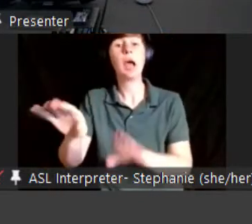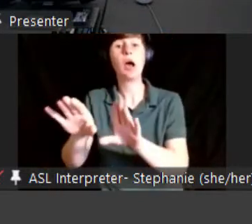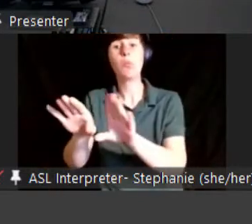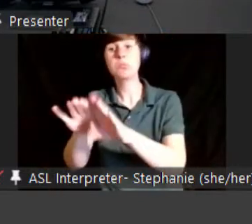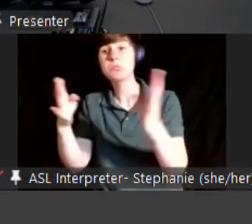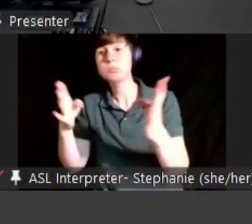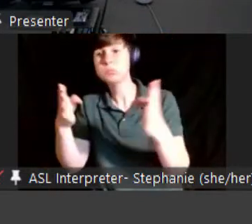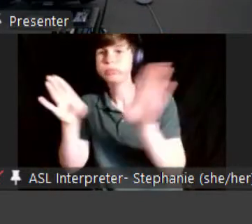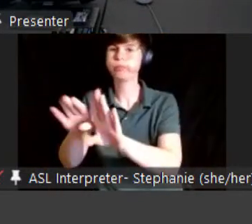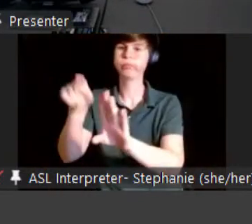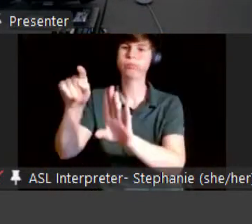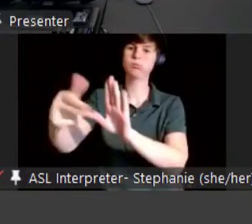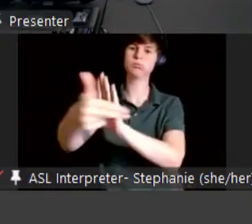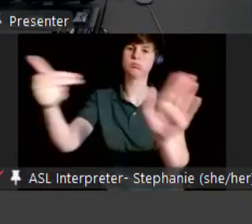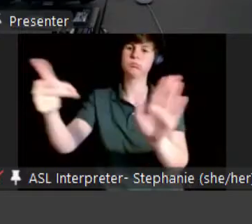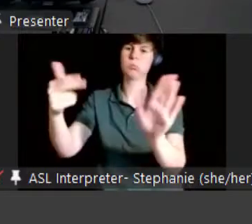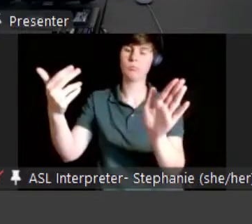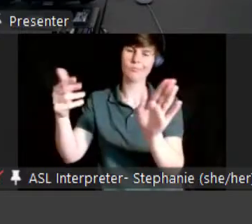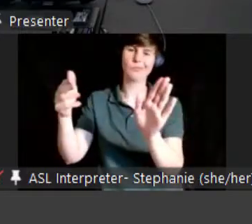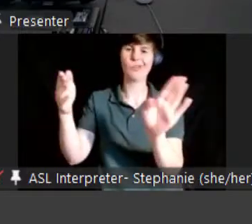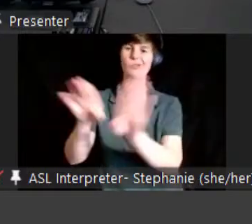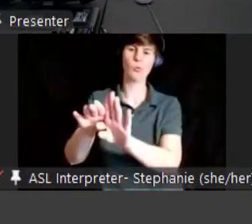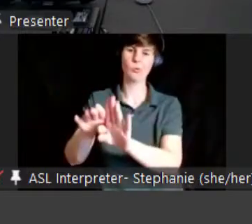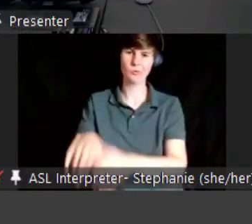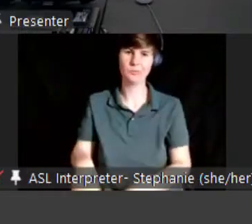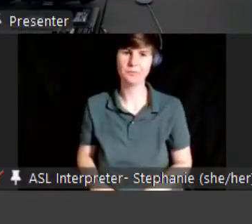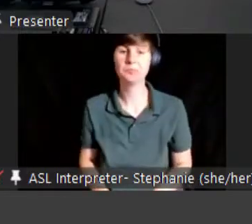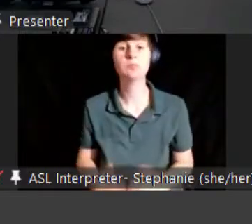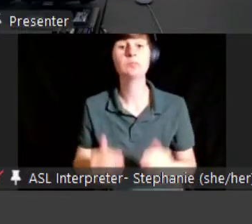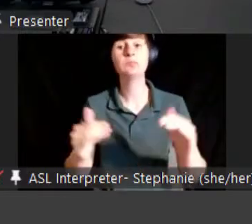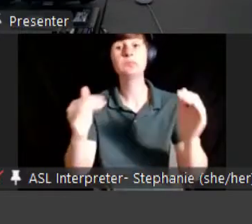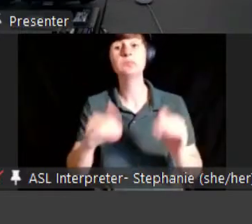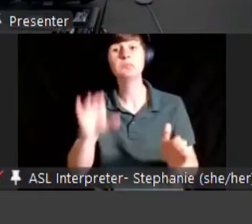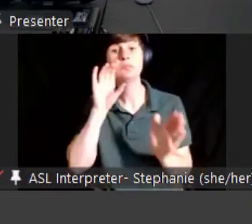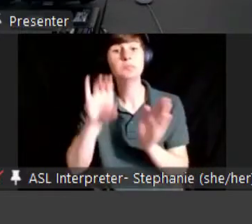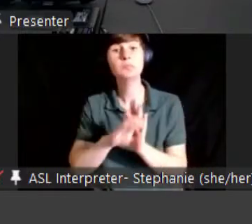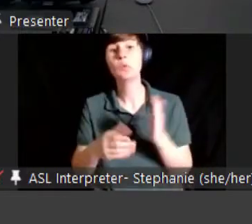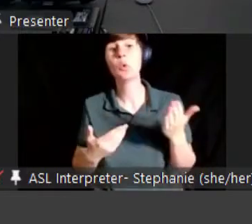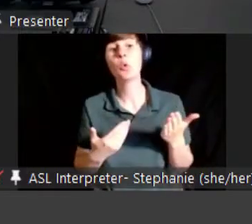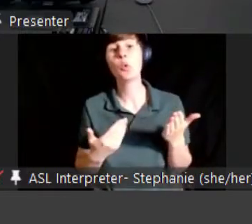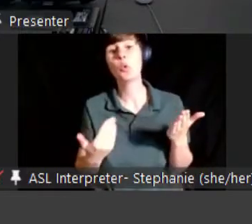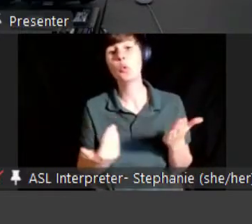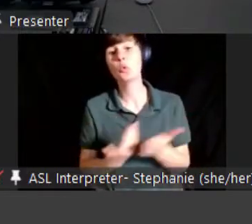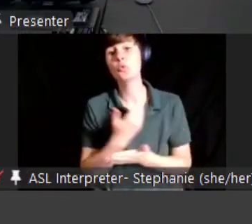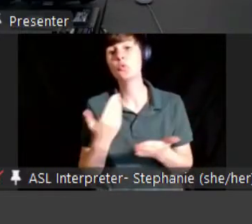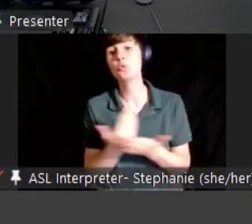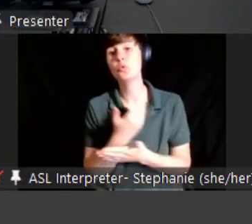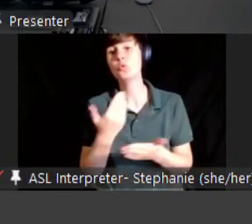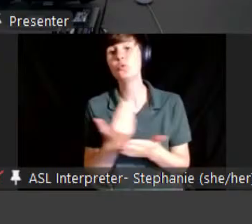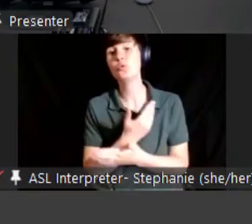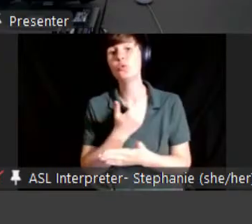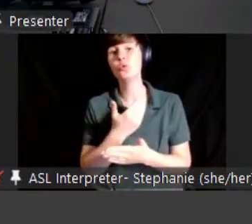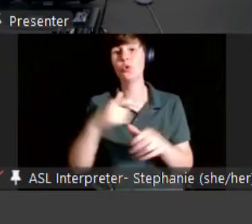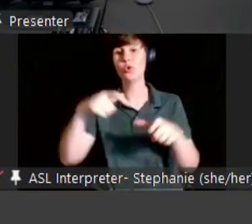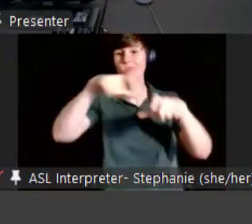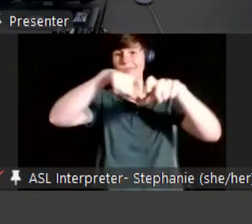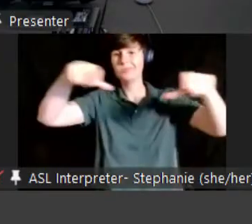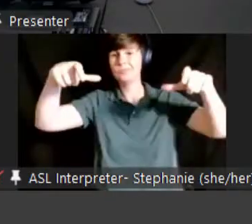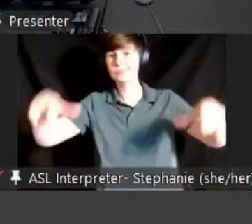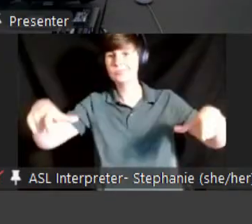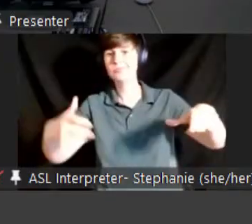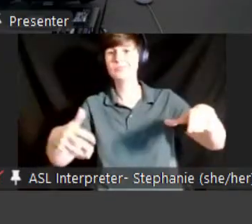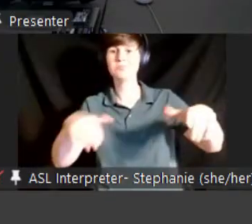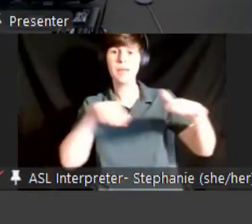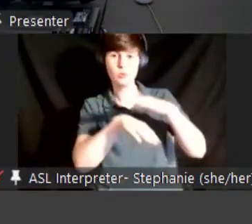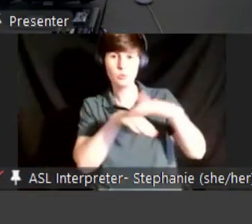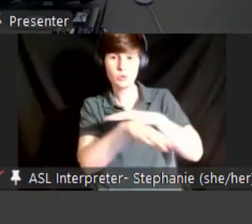closed. The next photo I have flipped to is of the new head house being opened this morning at Austin, or the Mason entrance